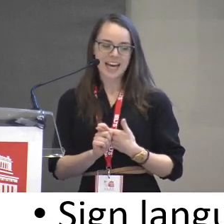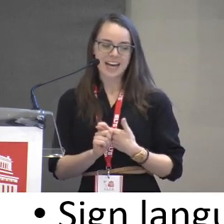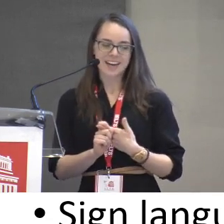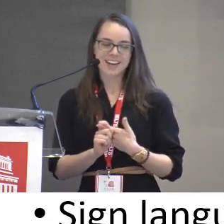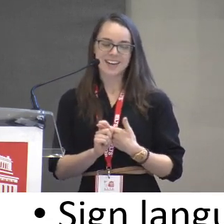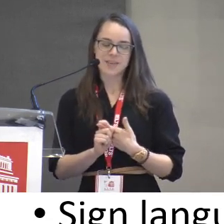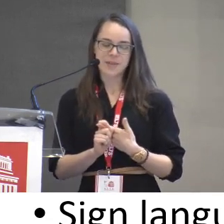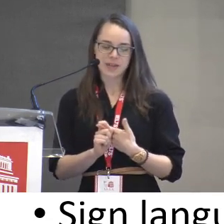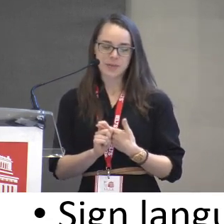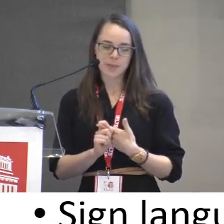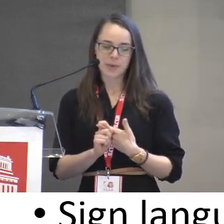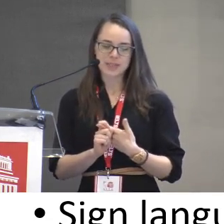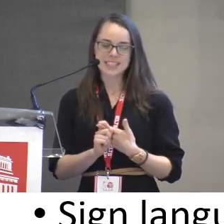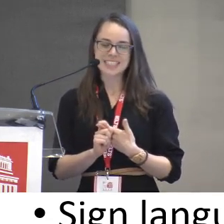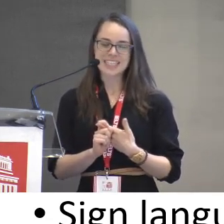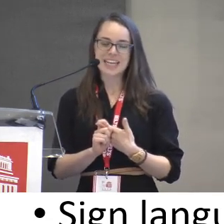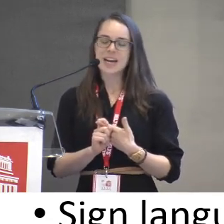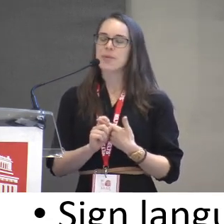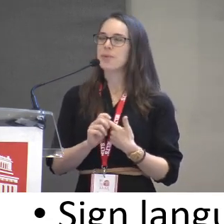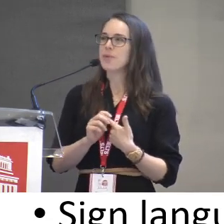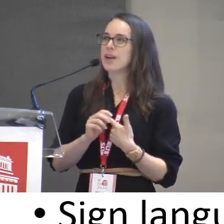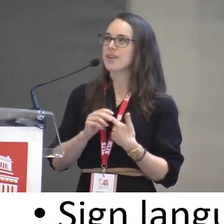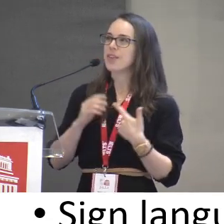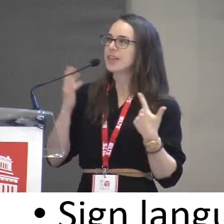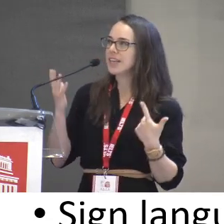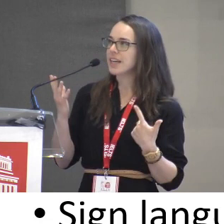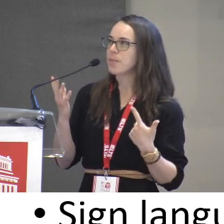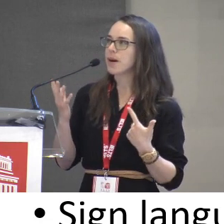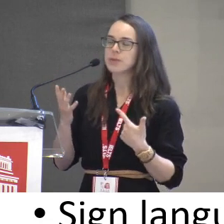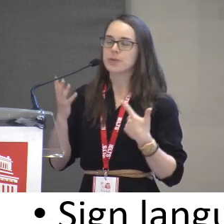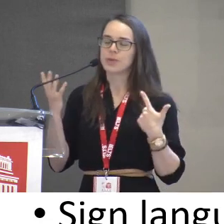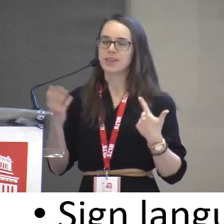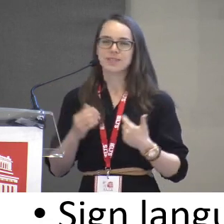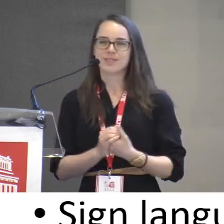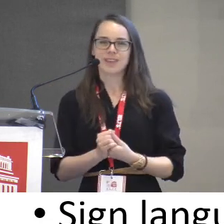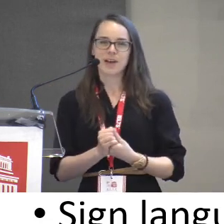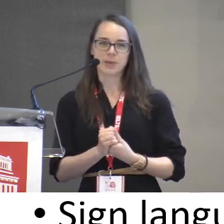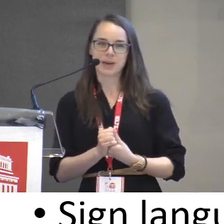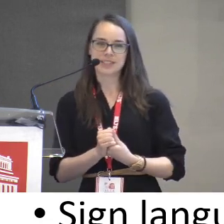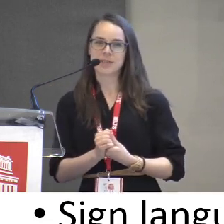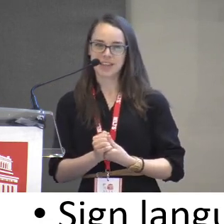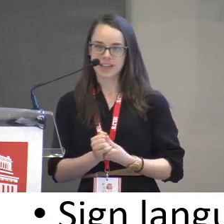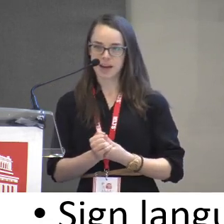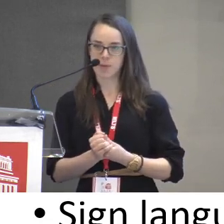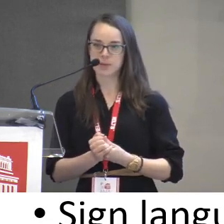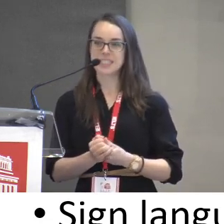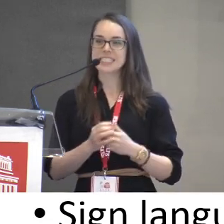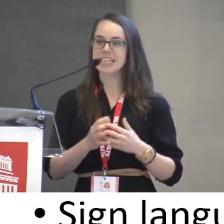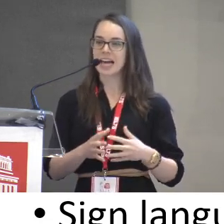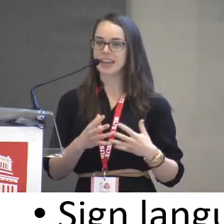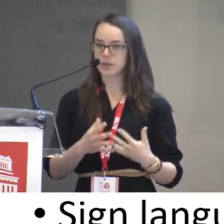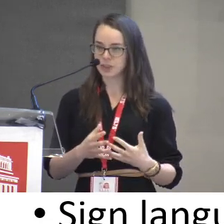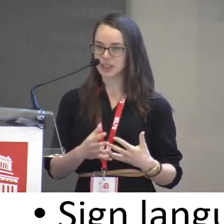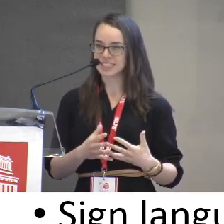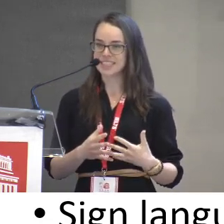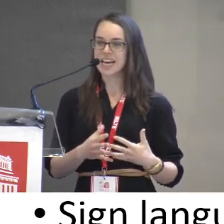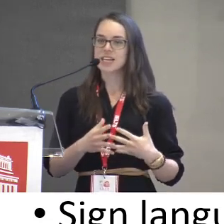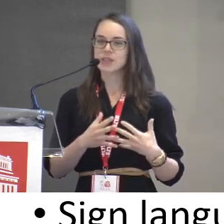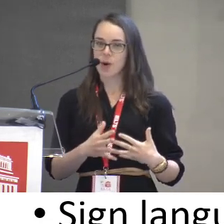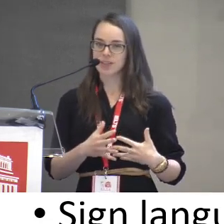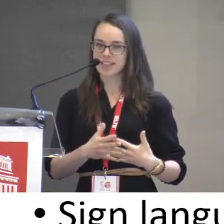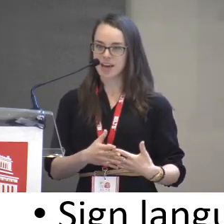one, very important, we were thinking about, or everyone is thinking about it, sign